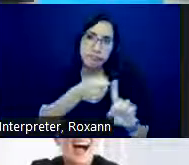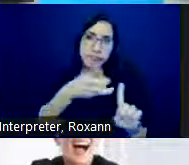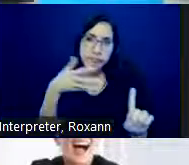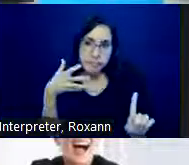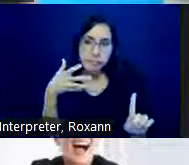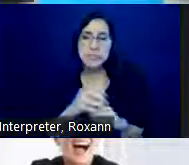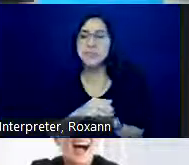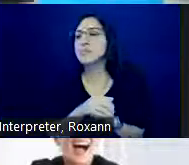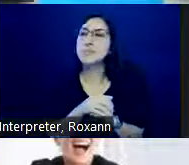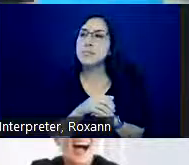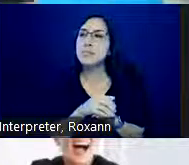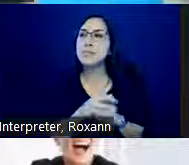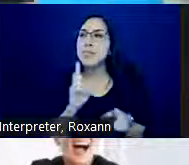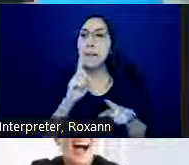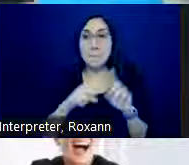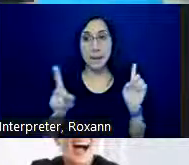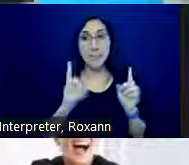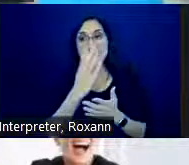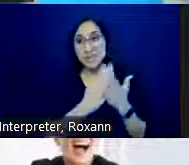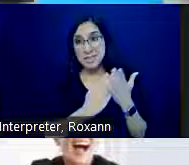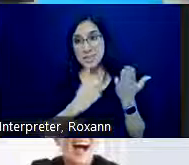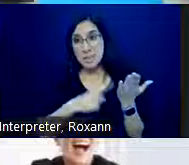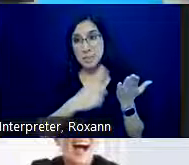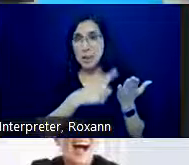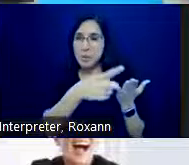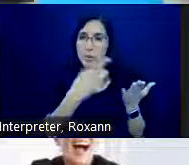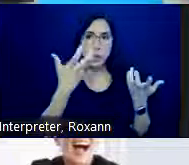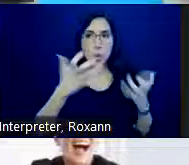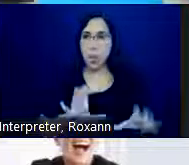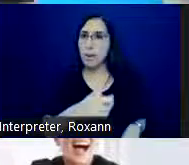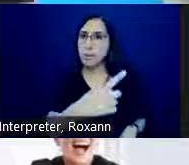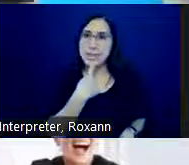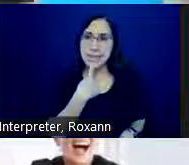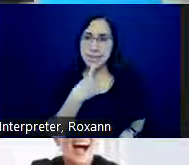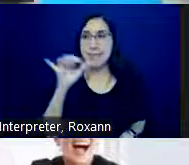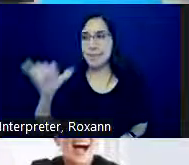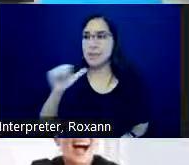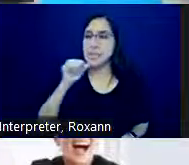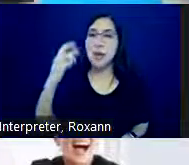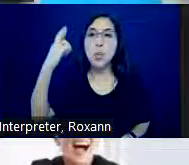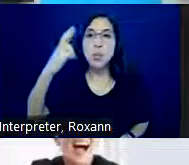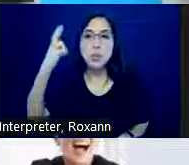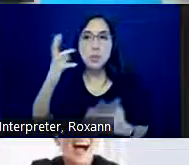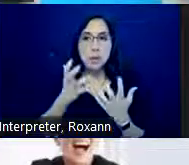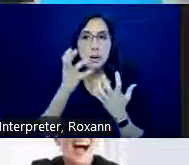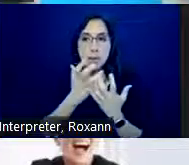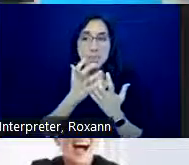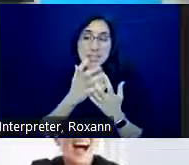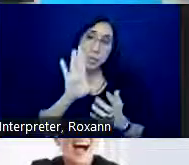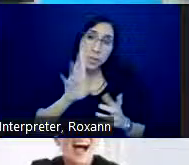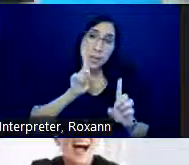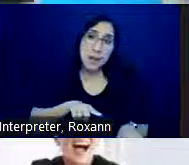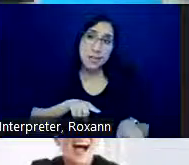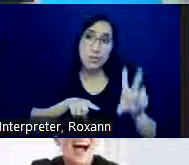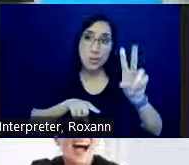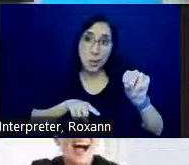say, that is not a reasonable accommodation. So the answer is no. There are plenty of